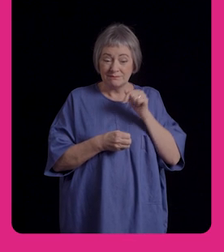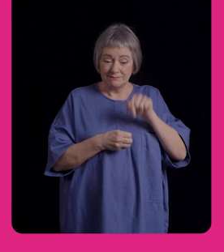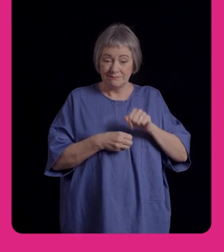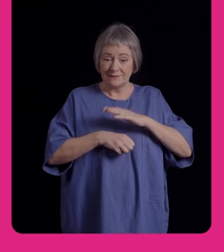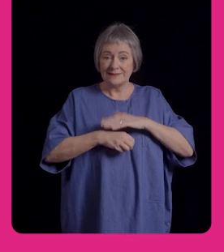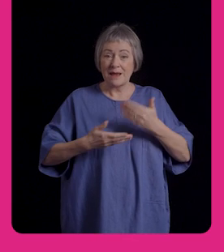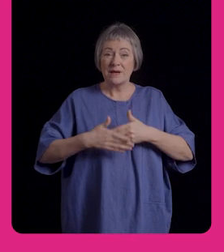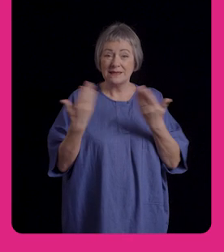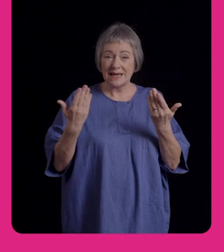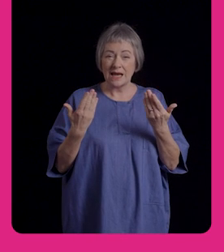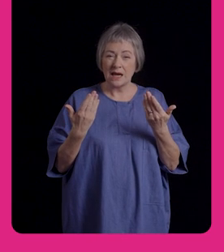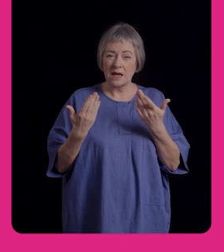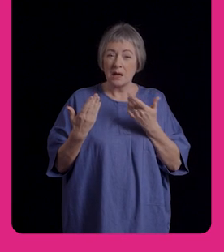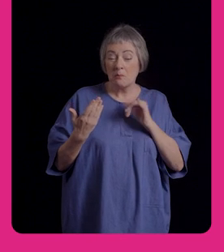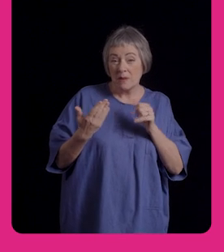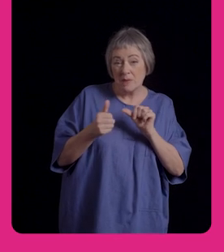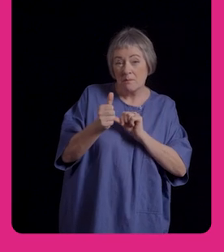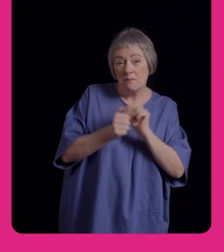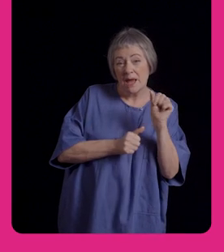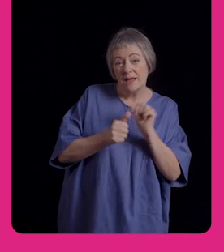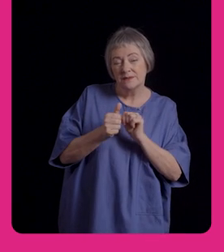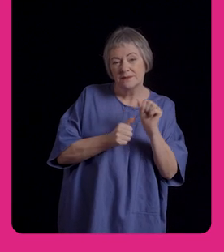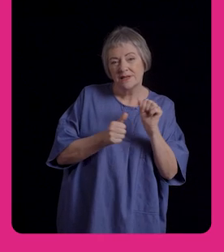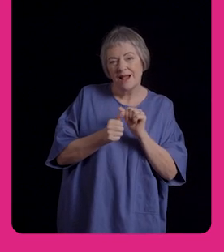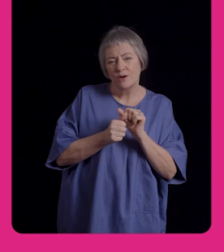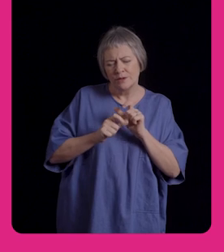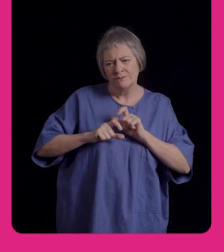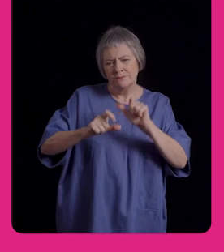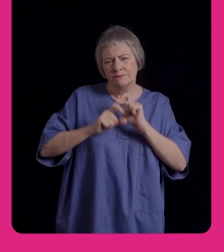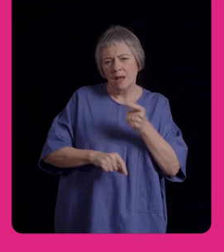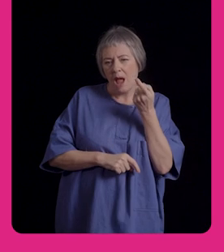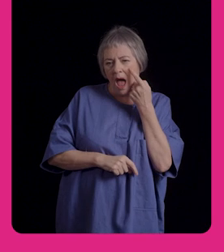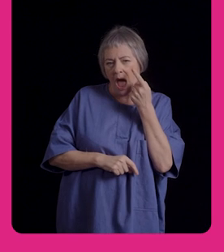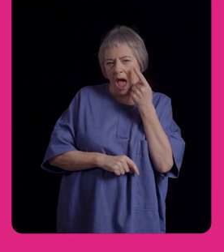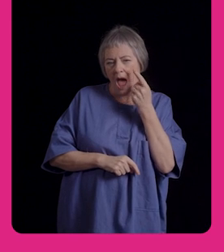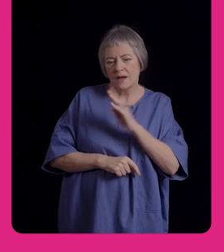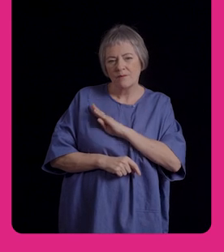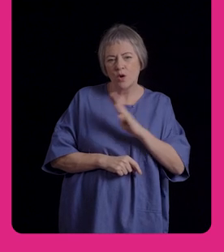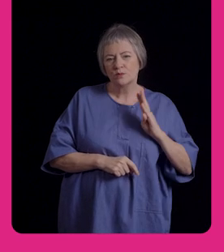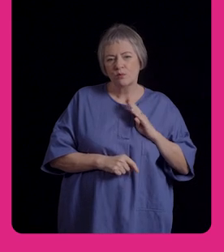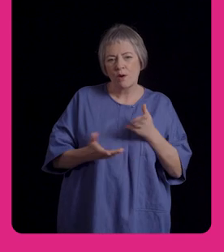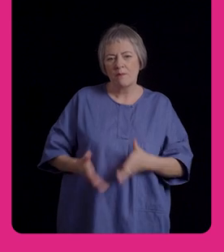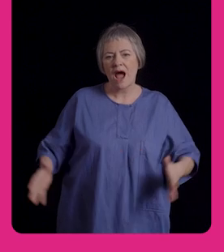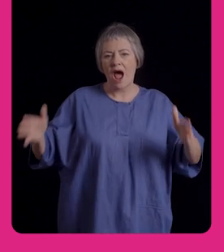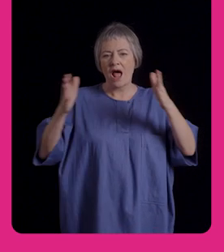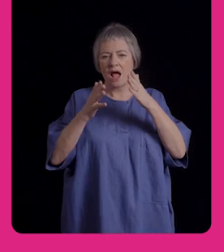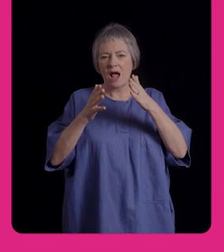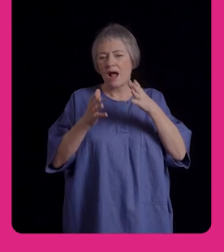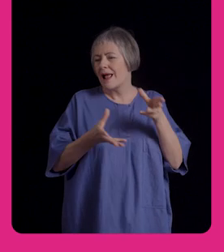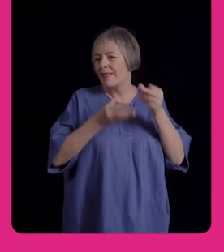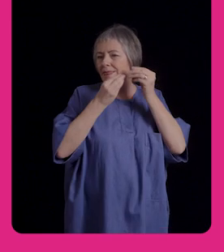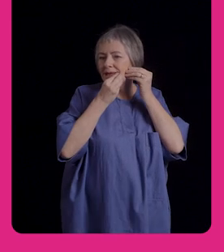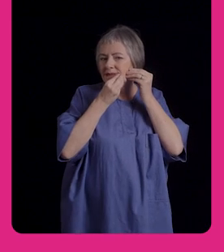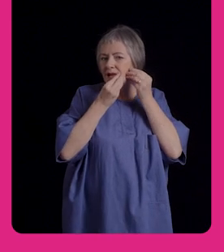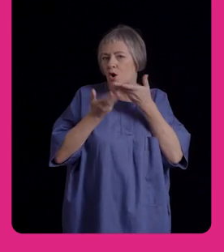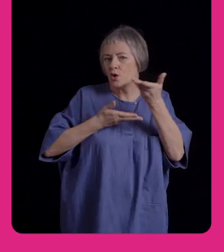So might we be better with just keeping an eye on Osborne's barrel and letting Osborne sort of listen